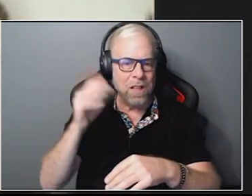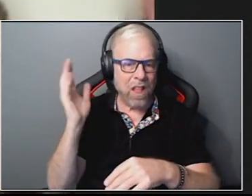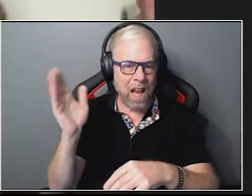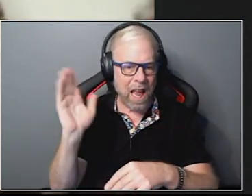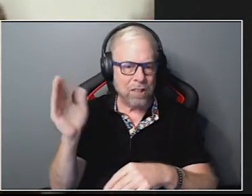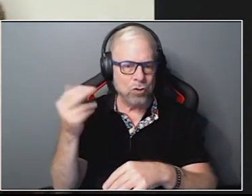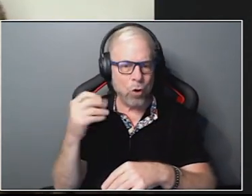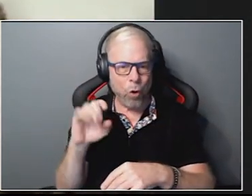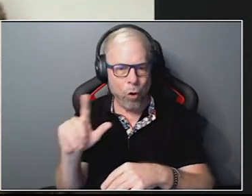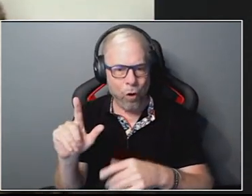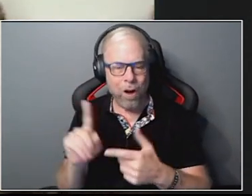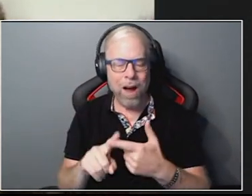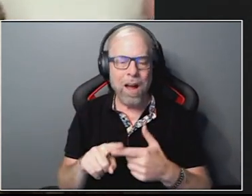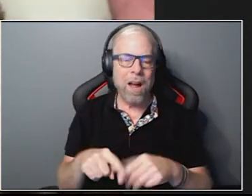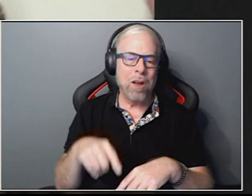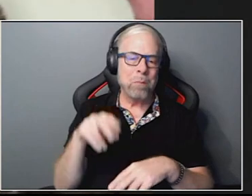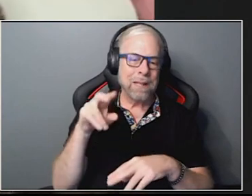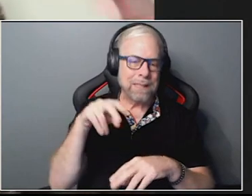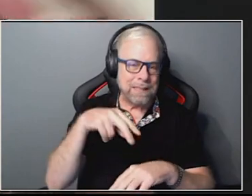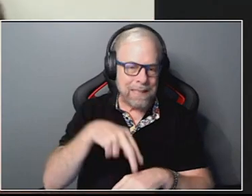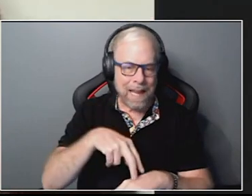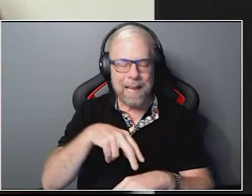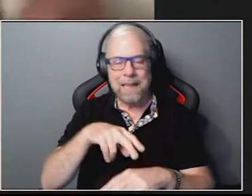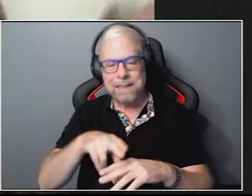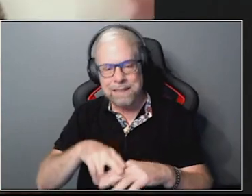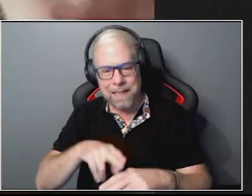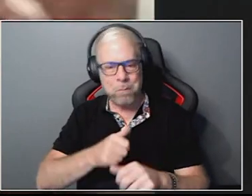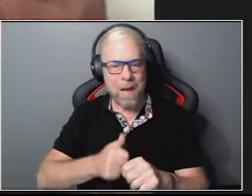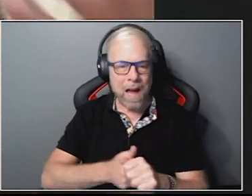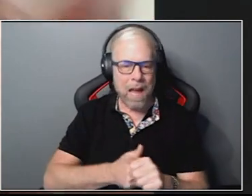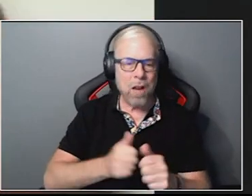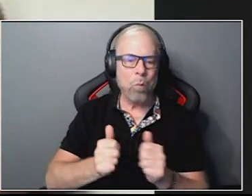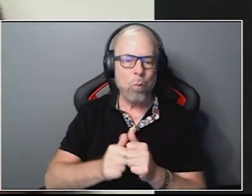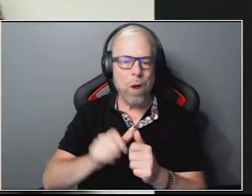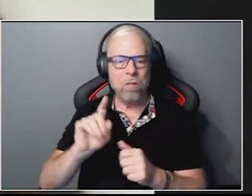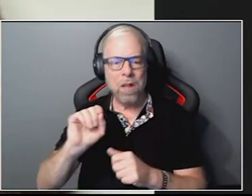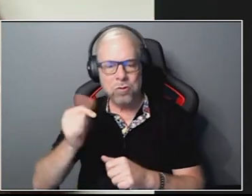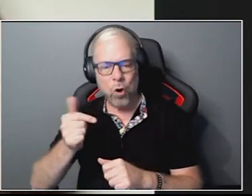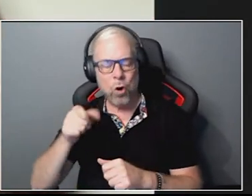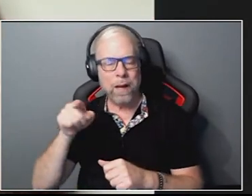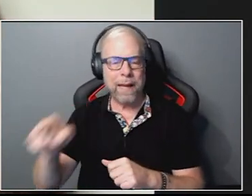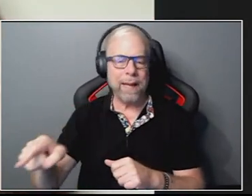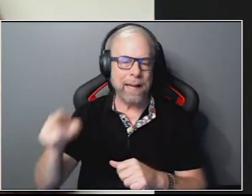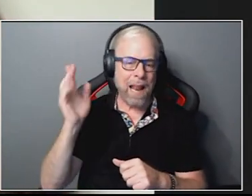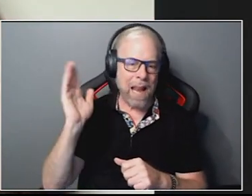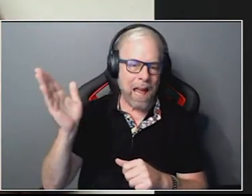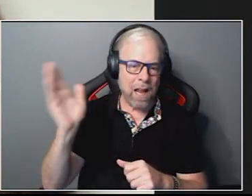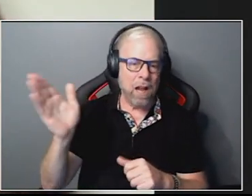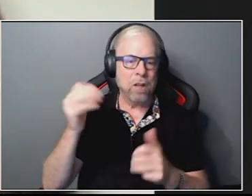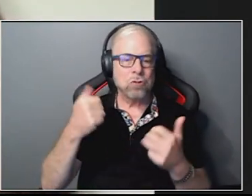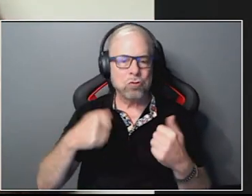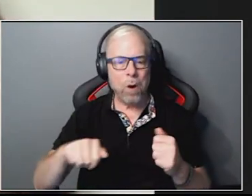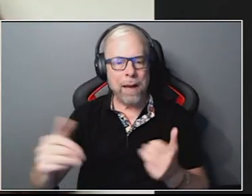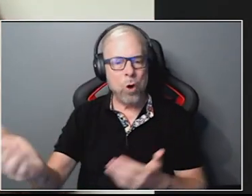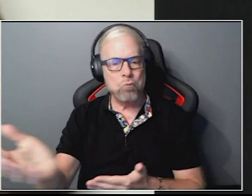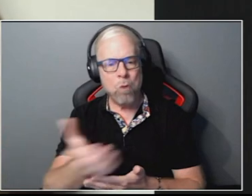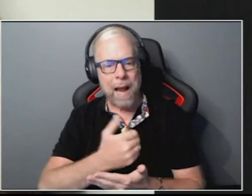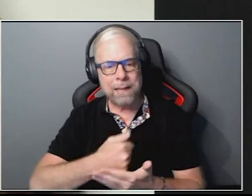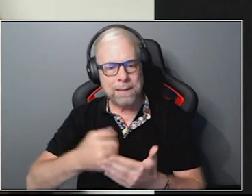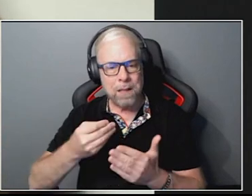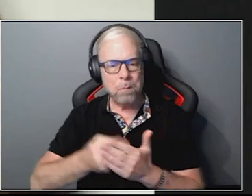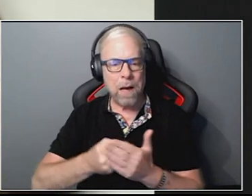standing. I'd be sitting behind him with the dogs while he's lecturing, trying to raise money. And I was like, oh